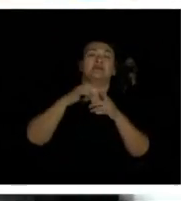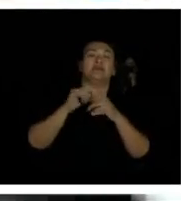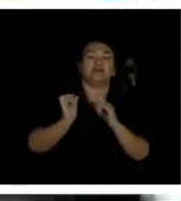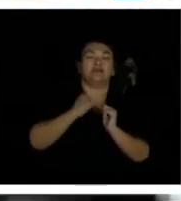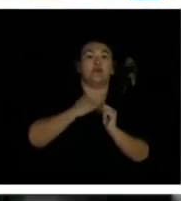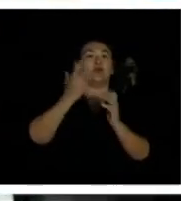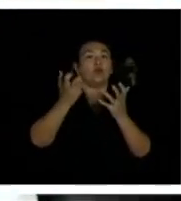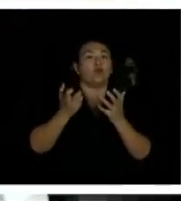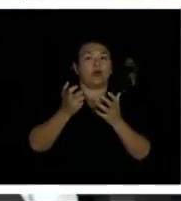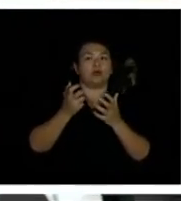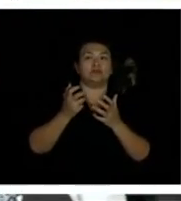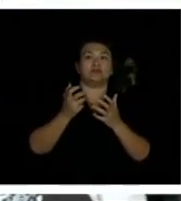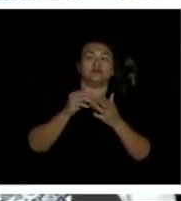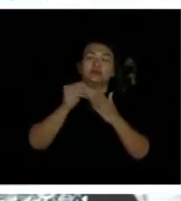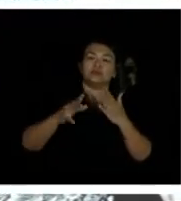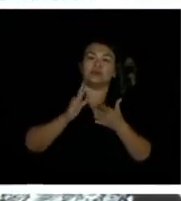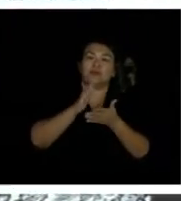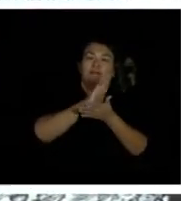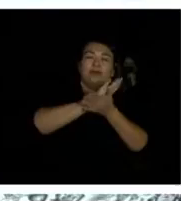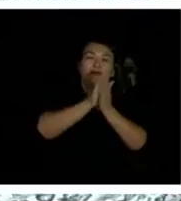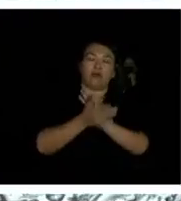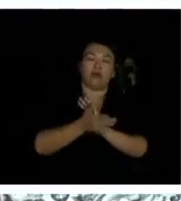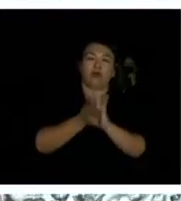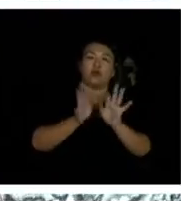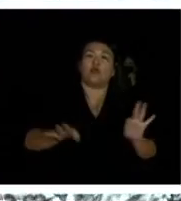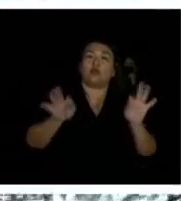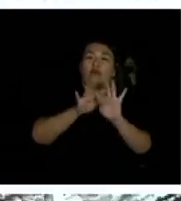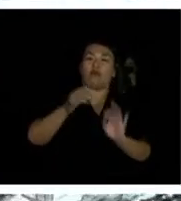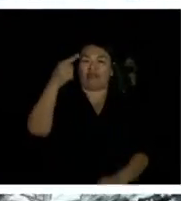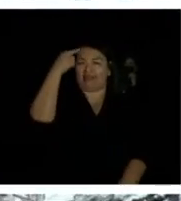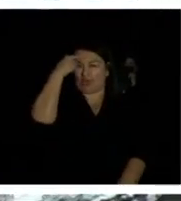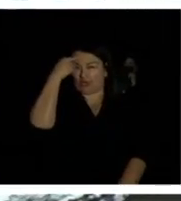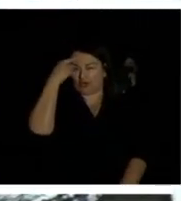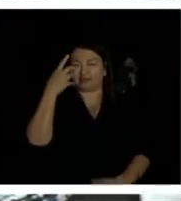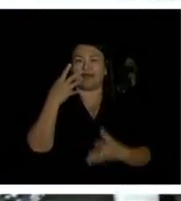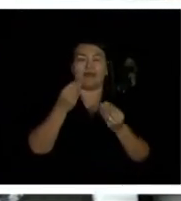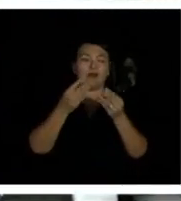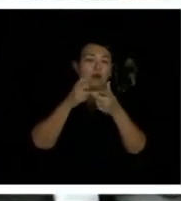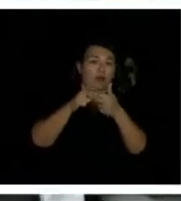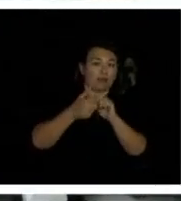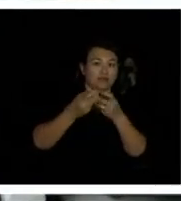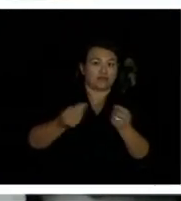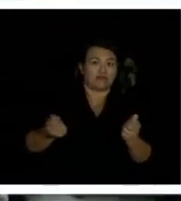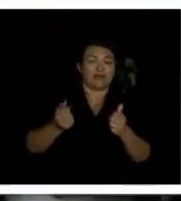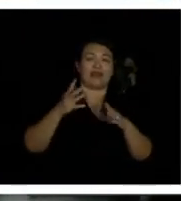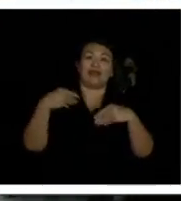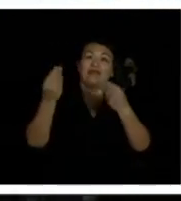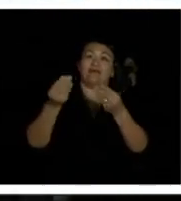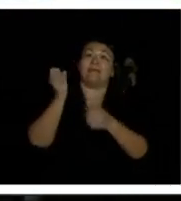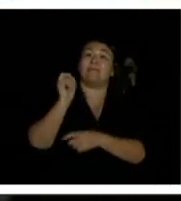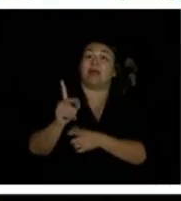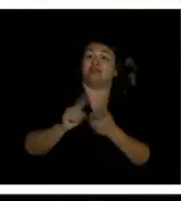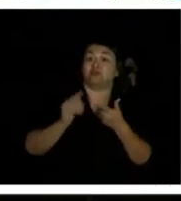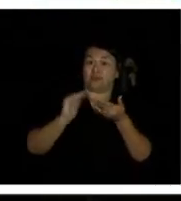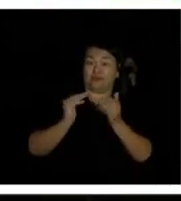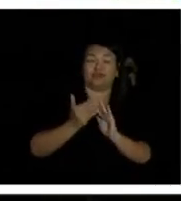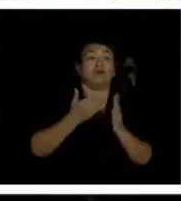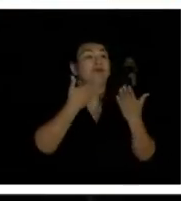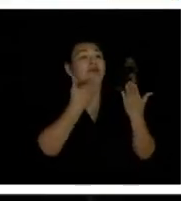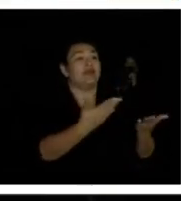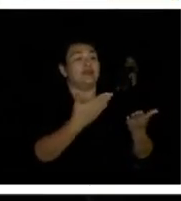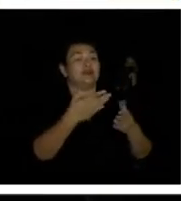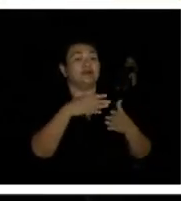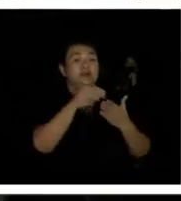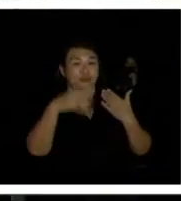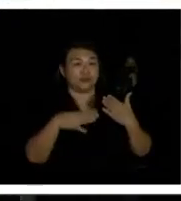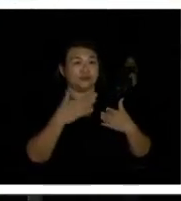students to become critical thinkers, to be problem solvers, and really to understand the importance of giving back to the community. So thank you, students, for sharing that